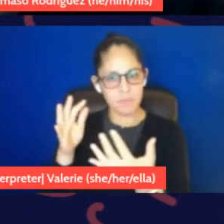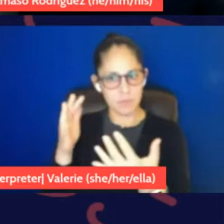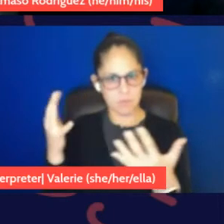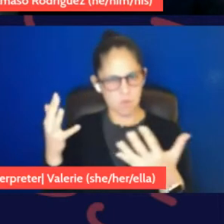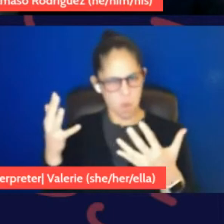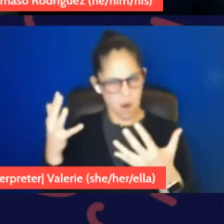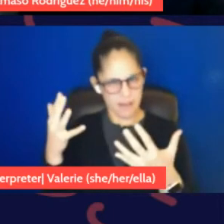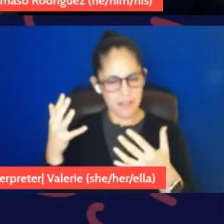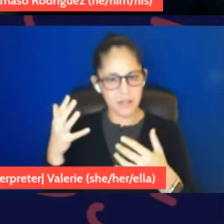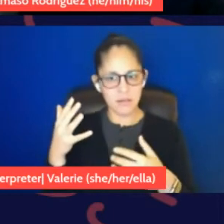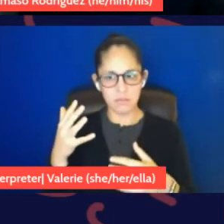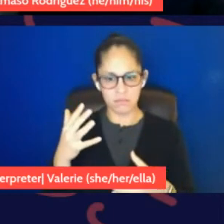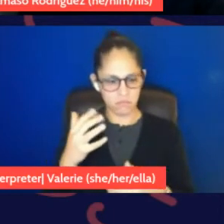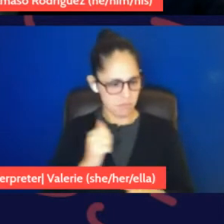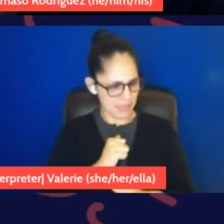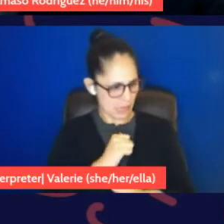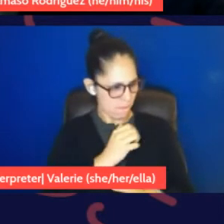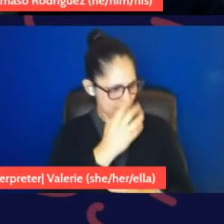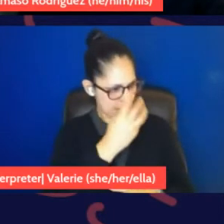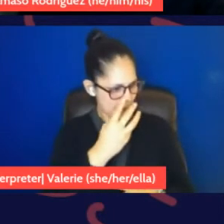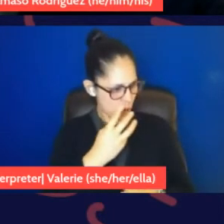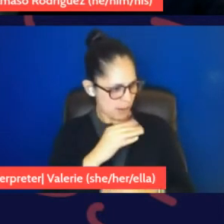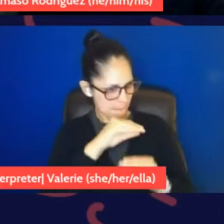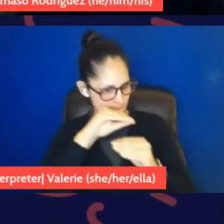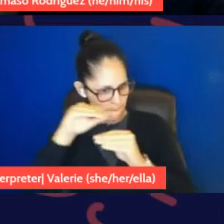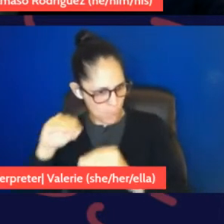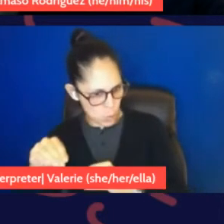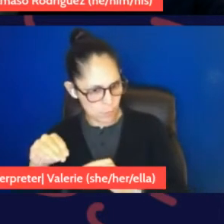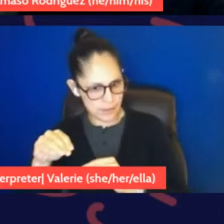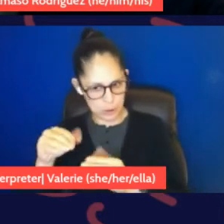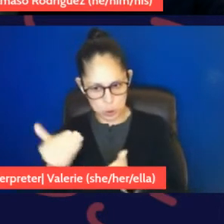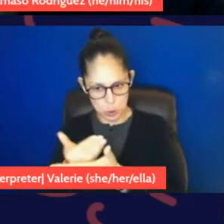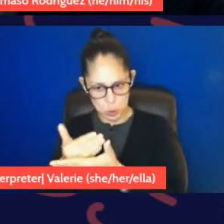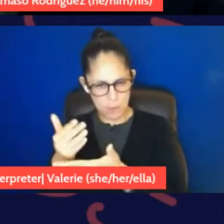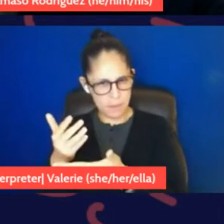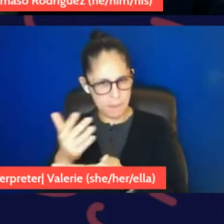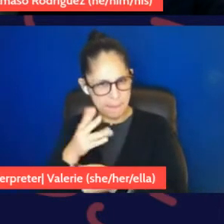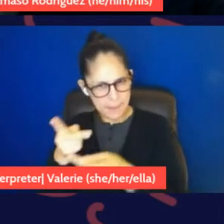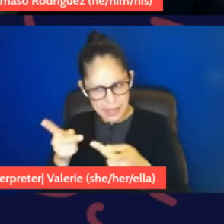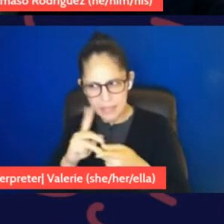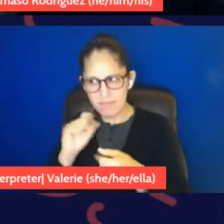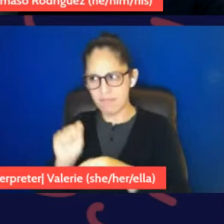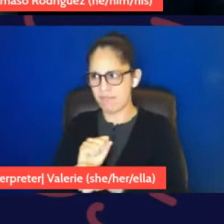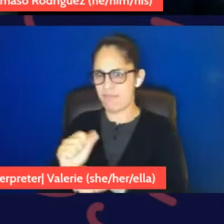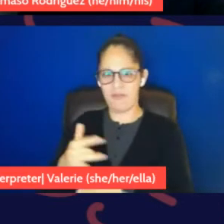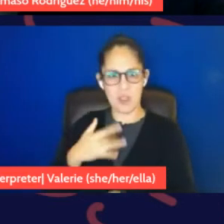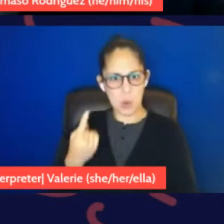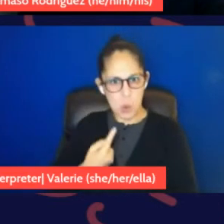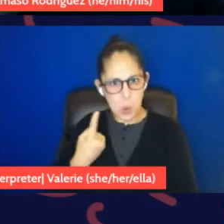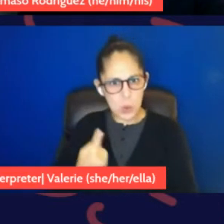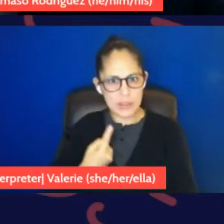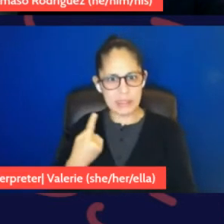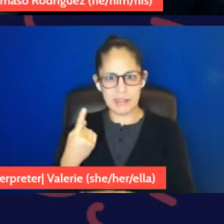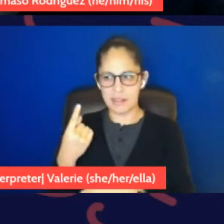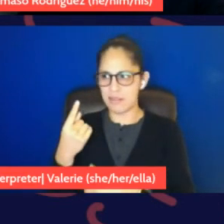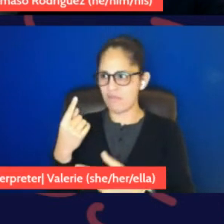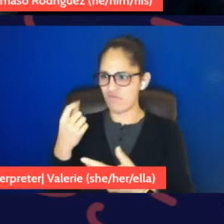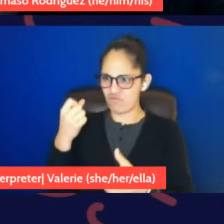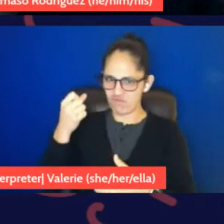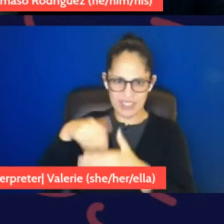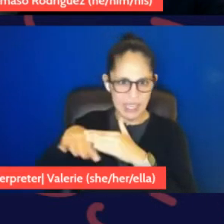it is to be an immigrant person, lost from community, and plopped into circumstances where there are